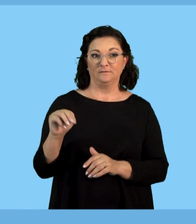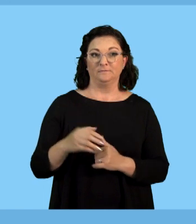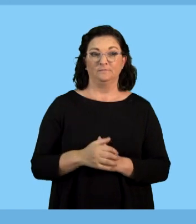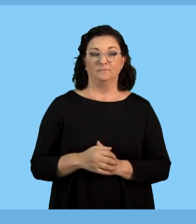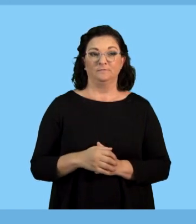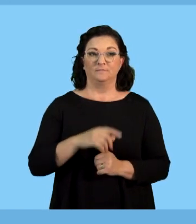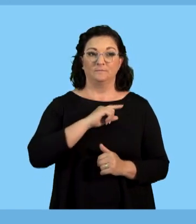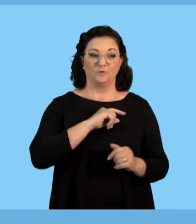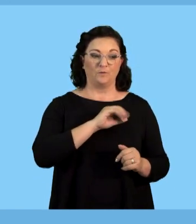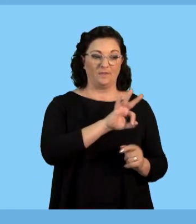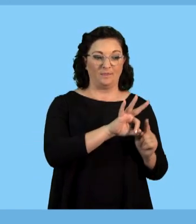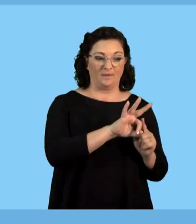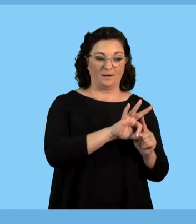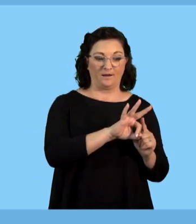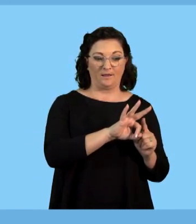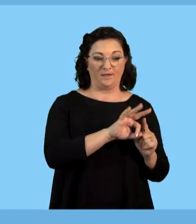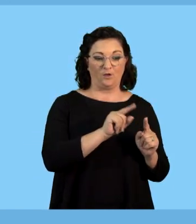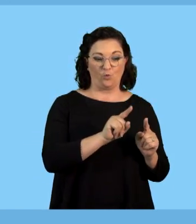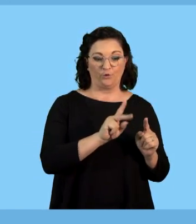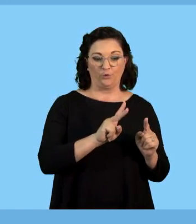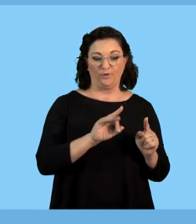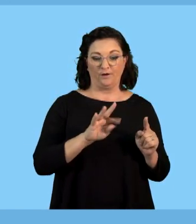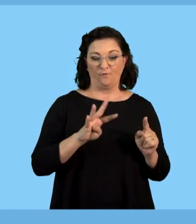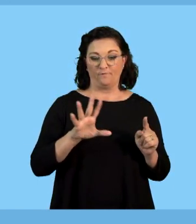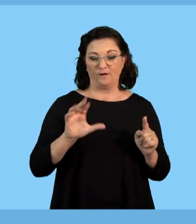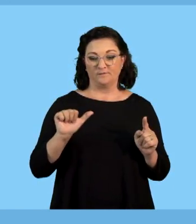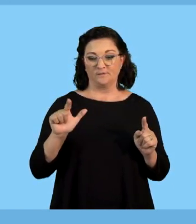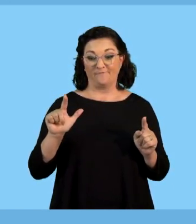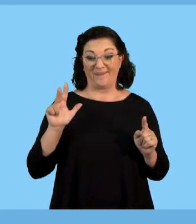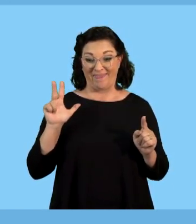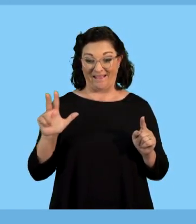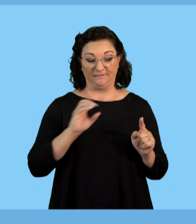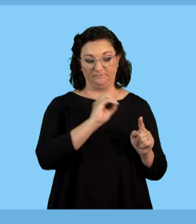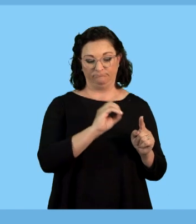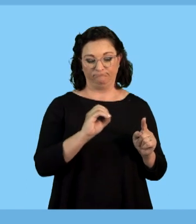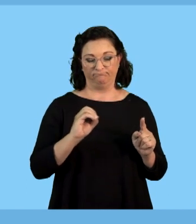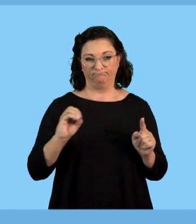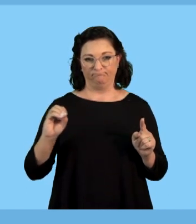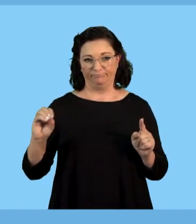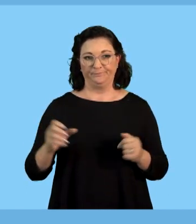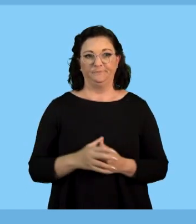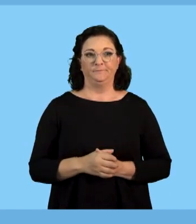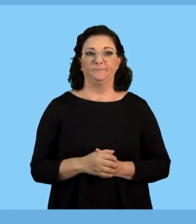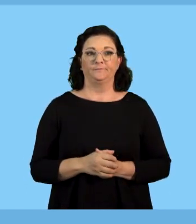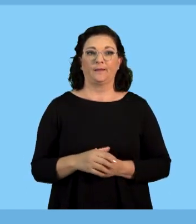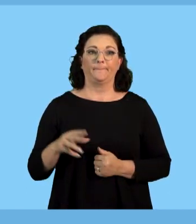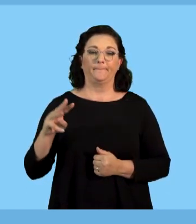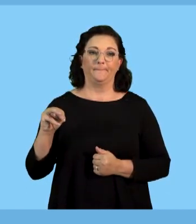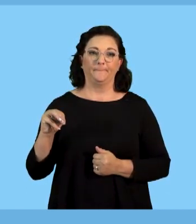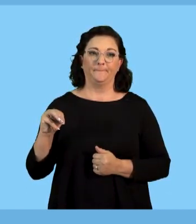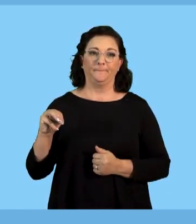and 8 zeros. 1, 2, 3, 1, 2, 3, 1, 2